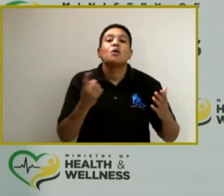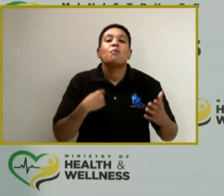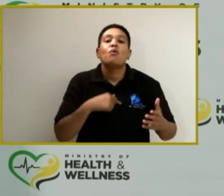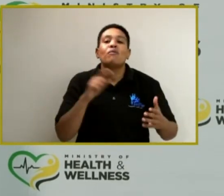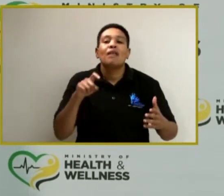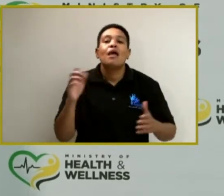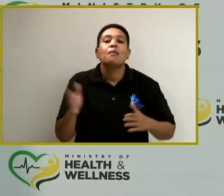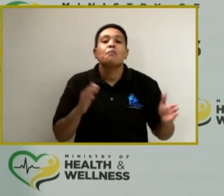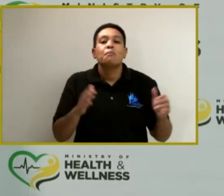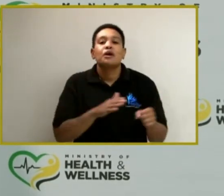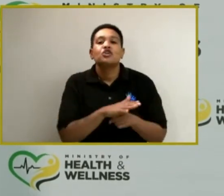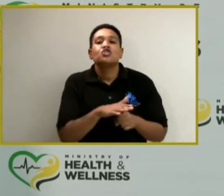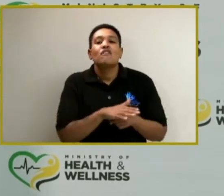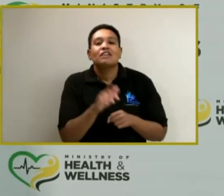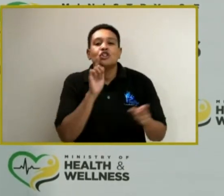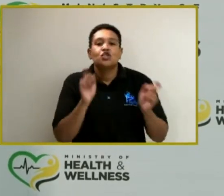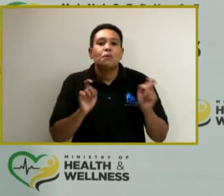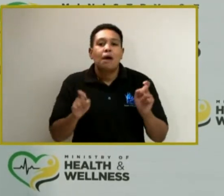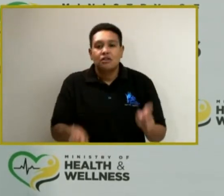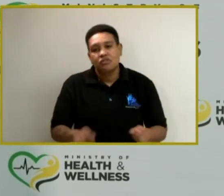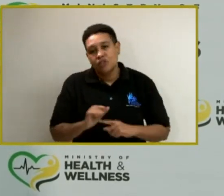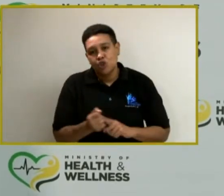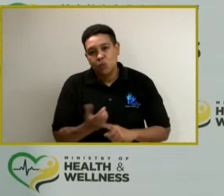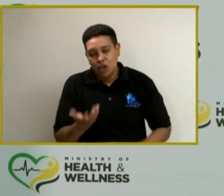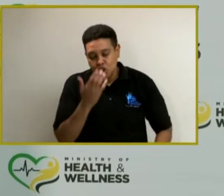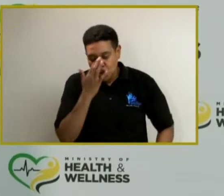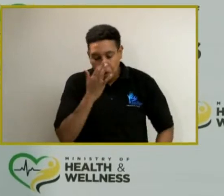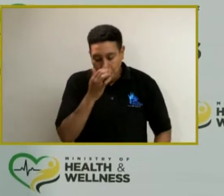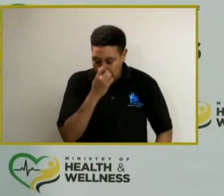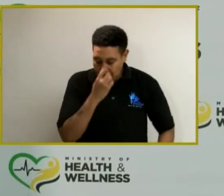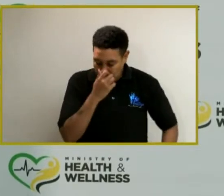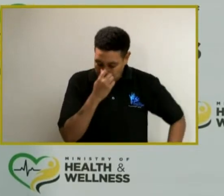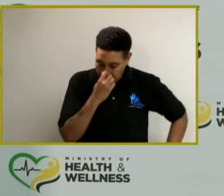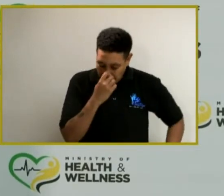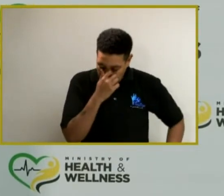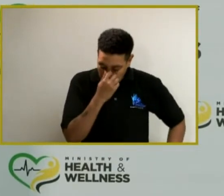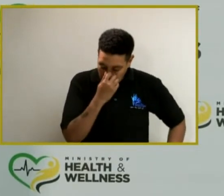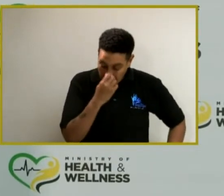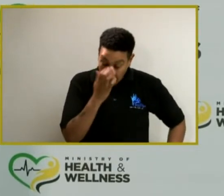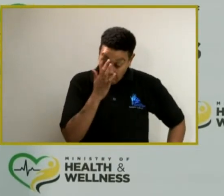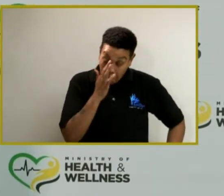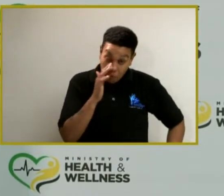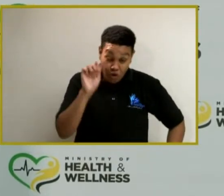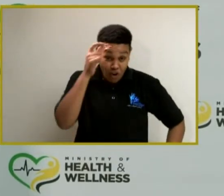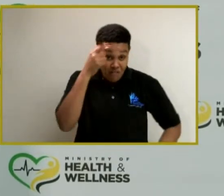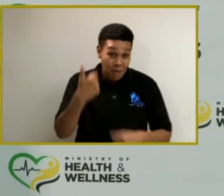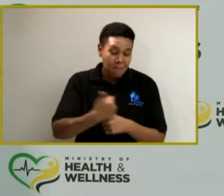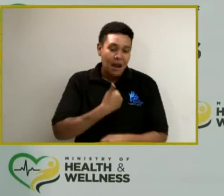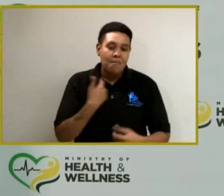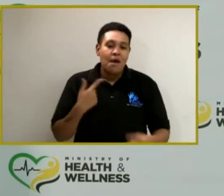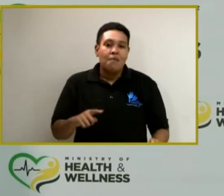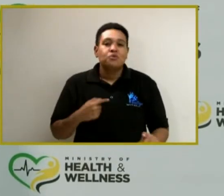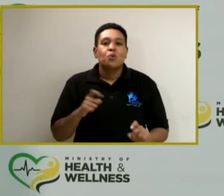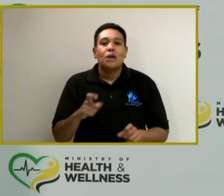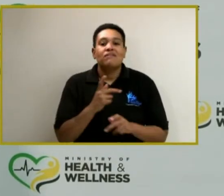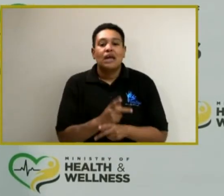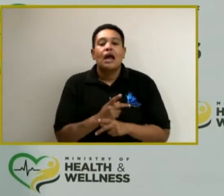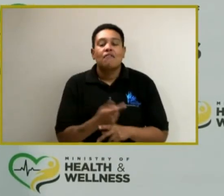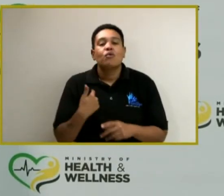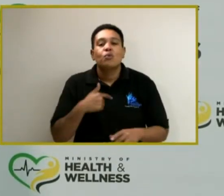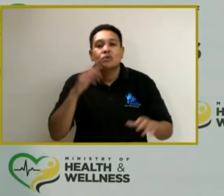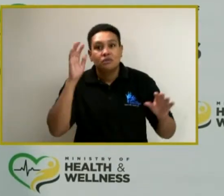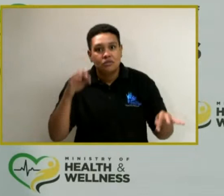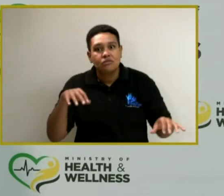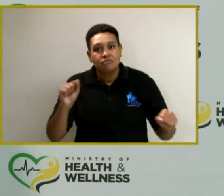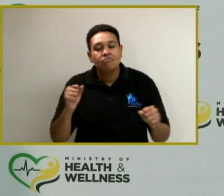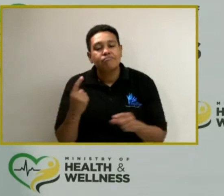not prepared sufficiently to deal with the consequences. And so the government gets the backlash. So we have to be careful that we are